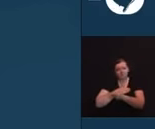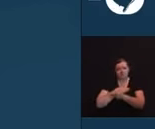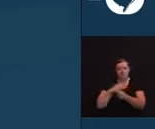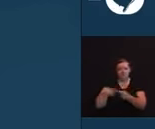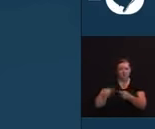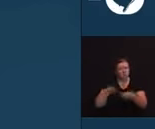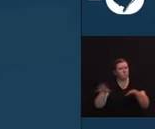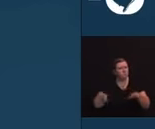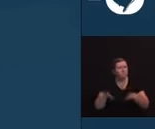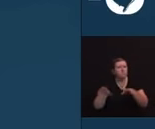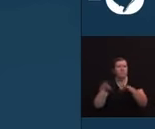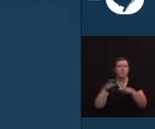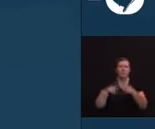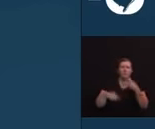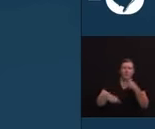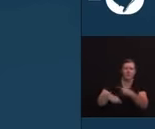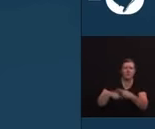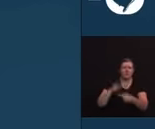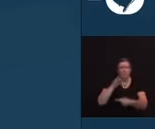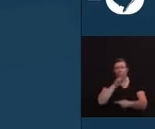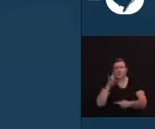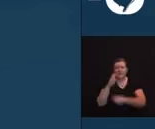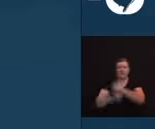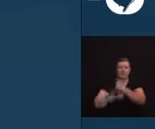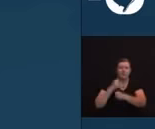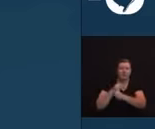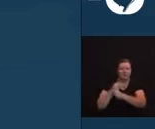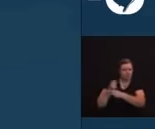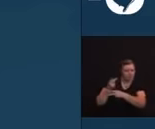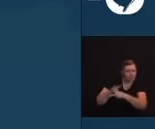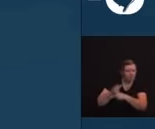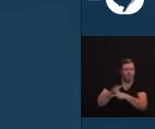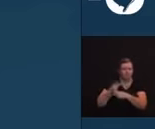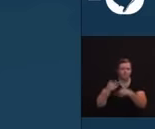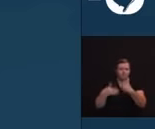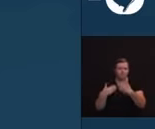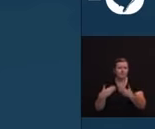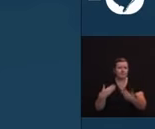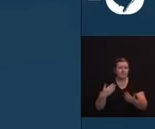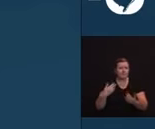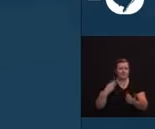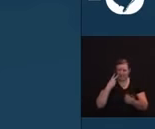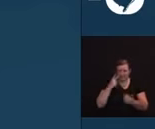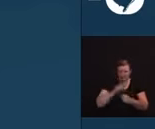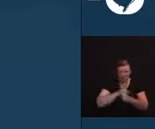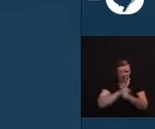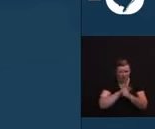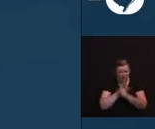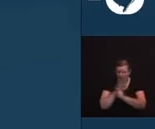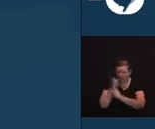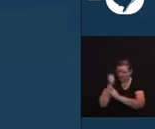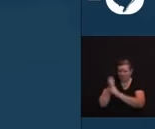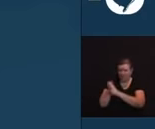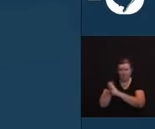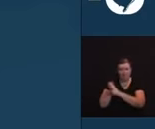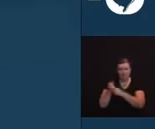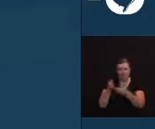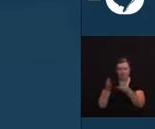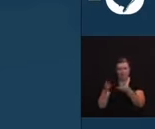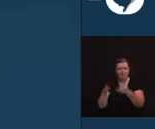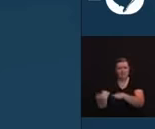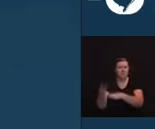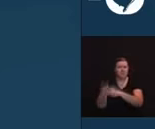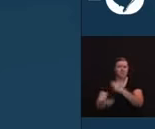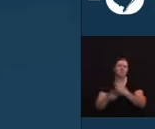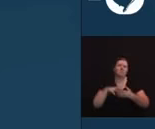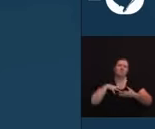in his 27 years, and to see COVID-19 take him from them is just indescribable. They also sent along